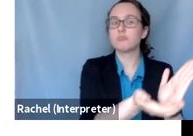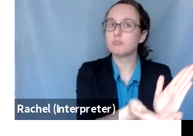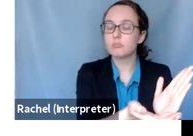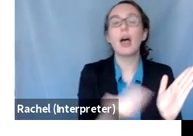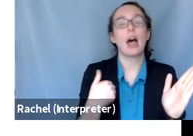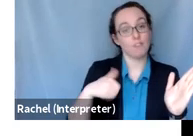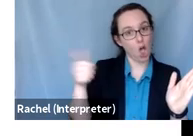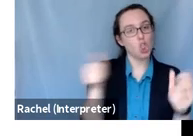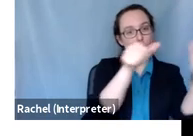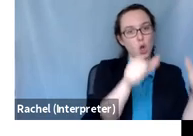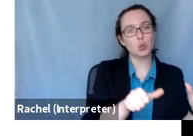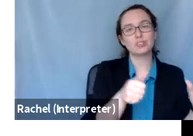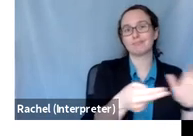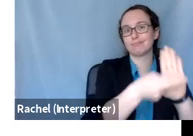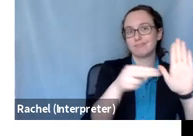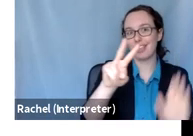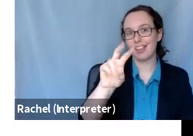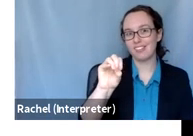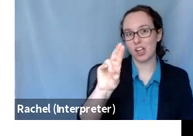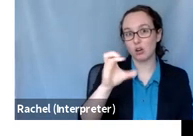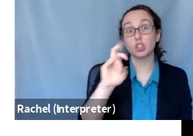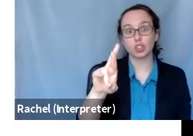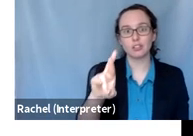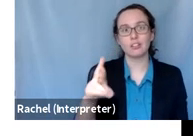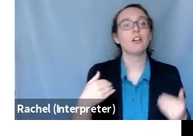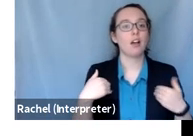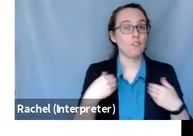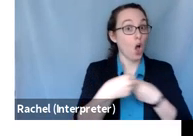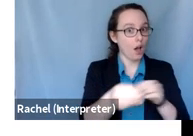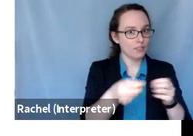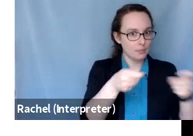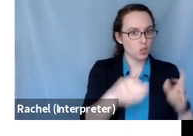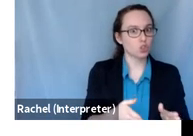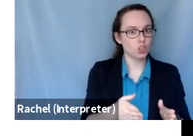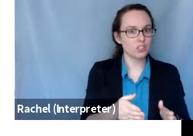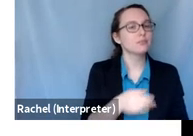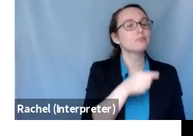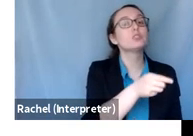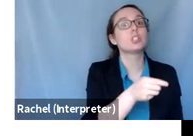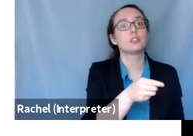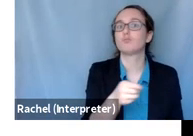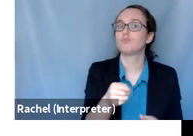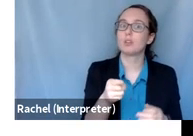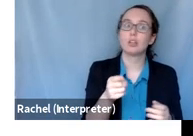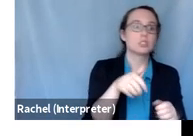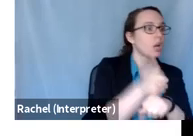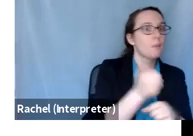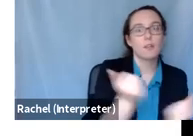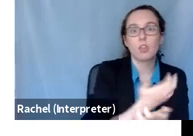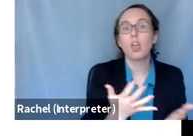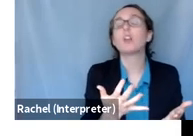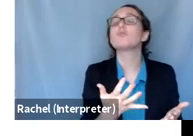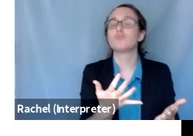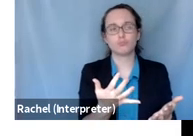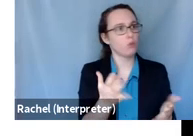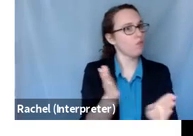and with the help from our ops manager here, she's doing some pre-shopping for voucher students. So all you have to do is come by and pick it up, and I'll expand on that a little bit